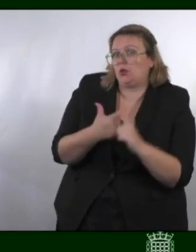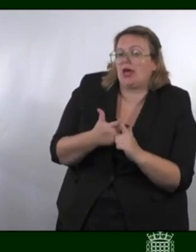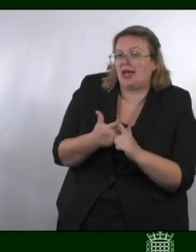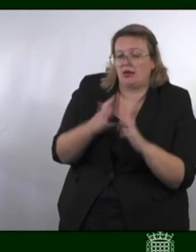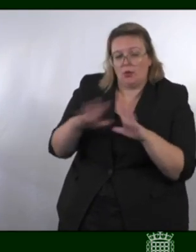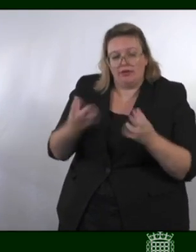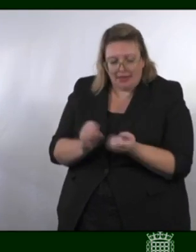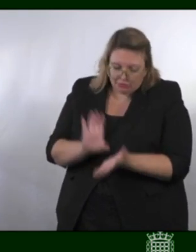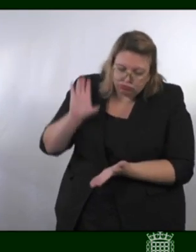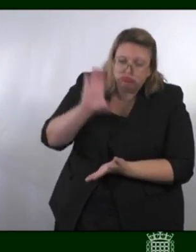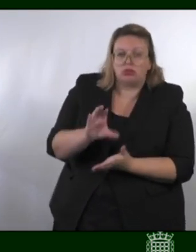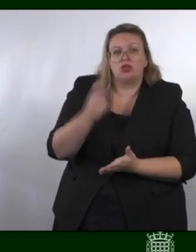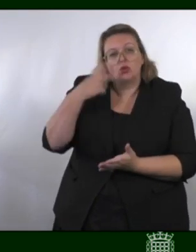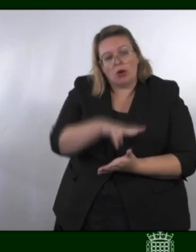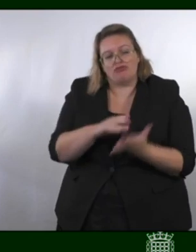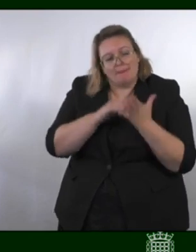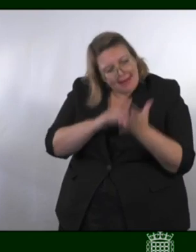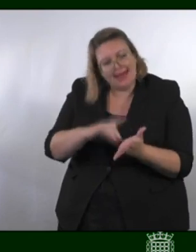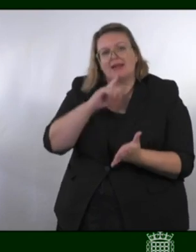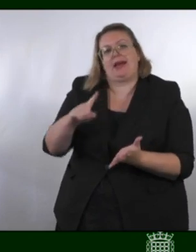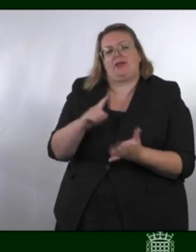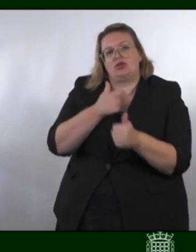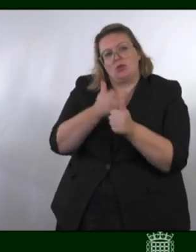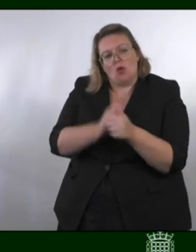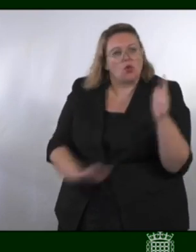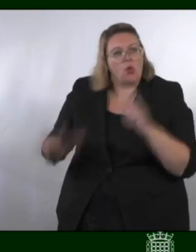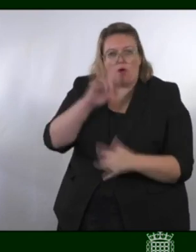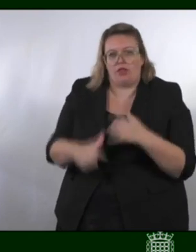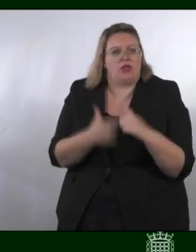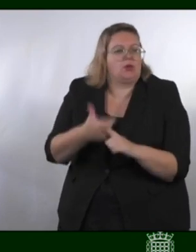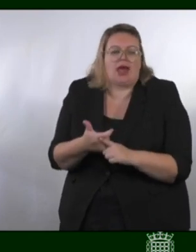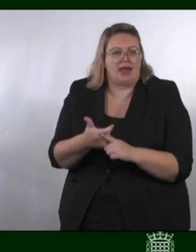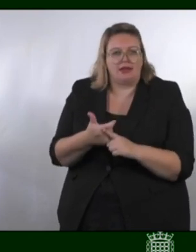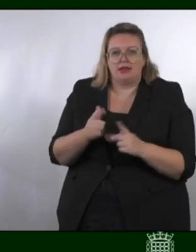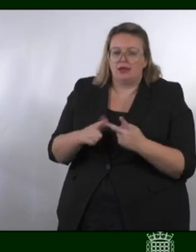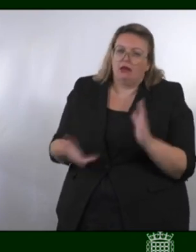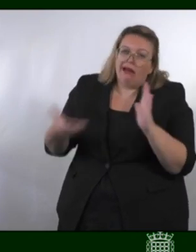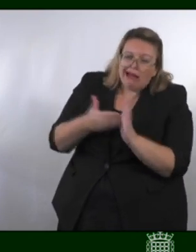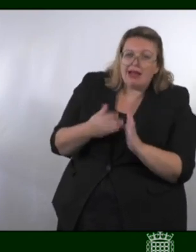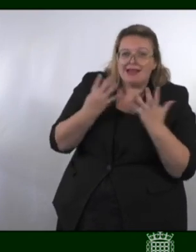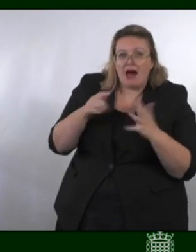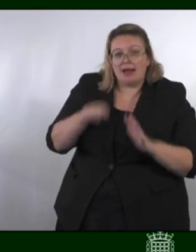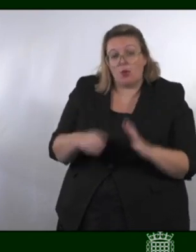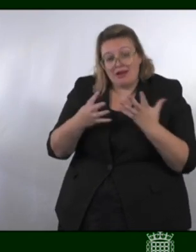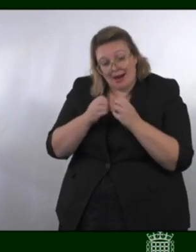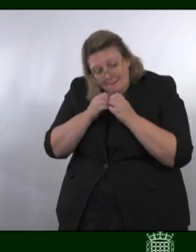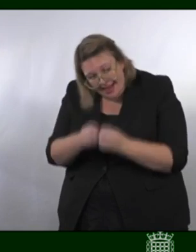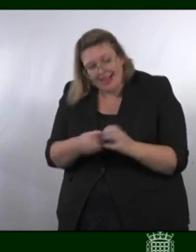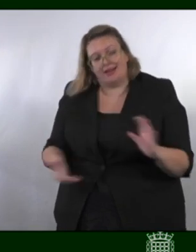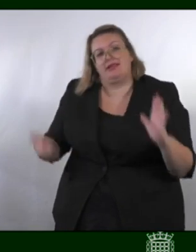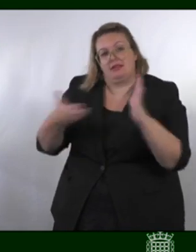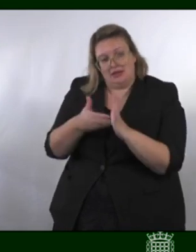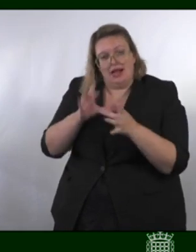billion in support for jobs and livelihoods across the whole of the country already. A further £9.9 billion now for the